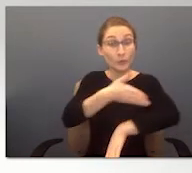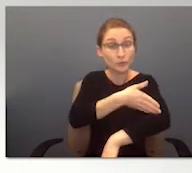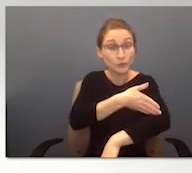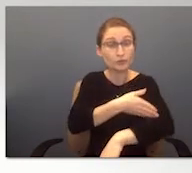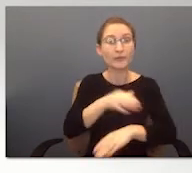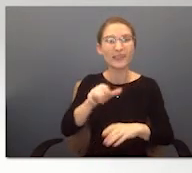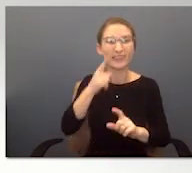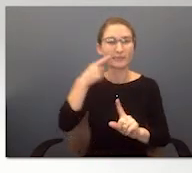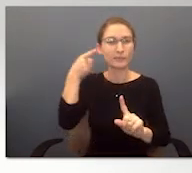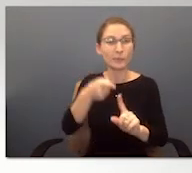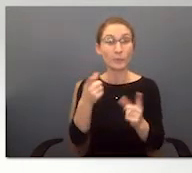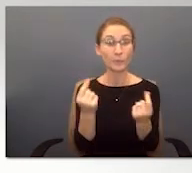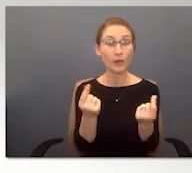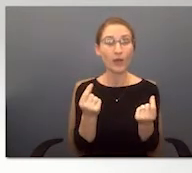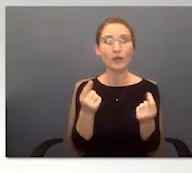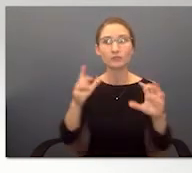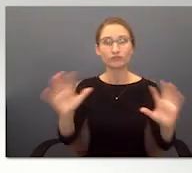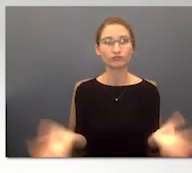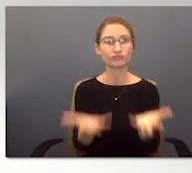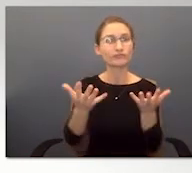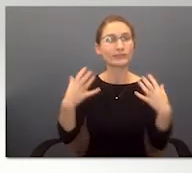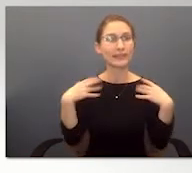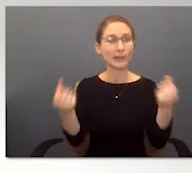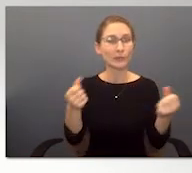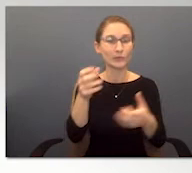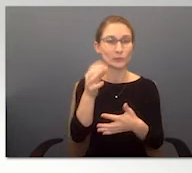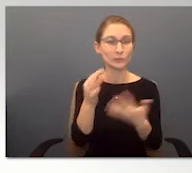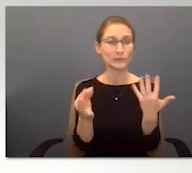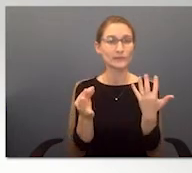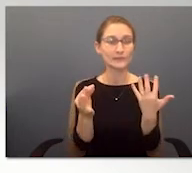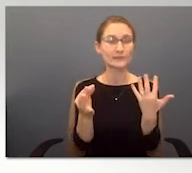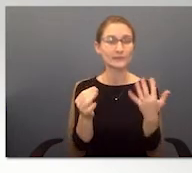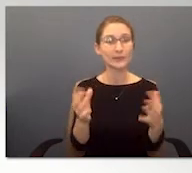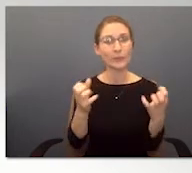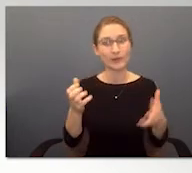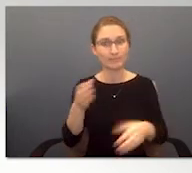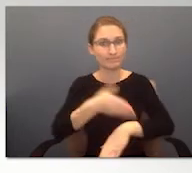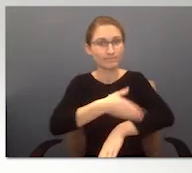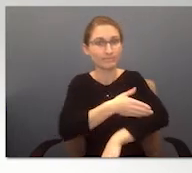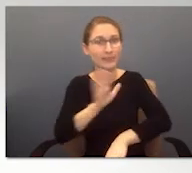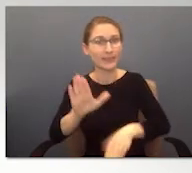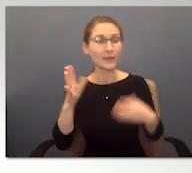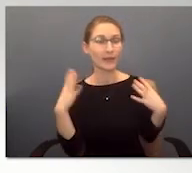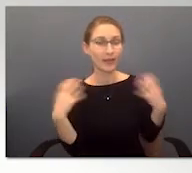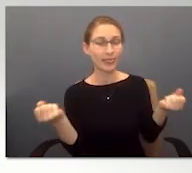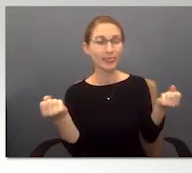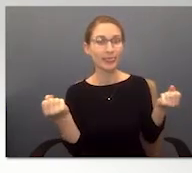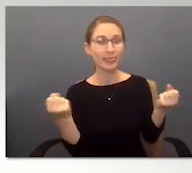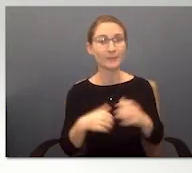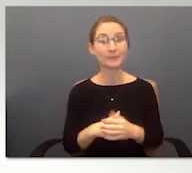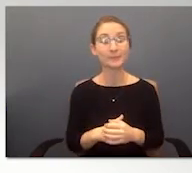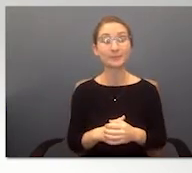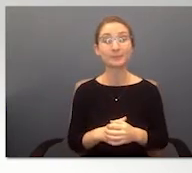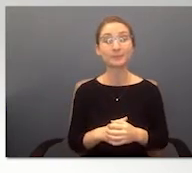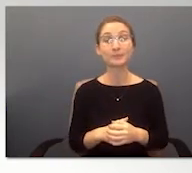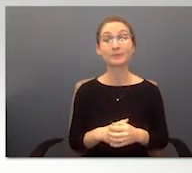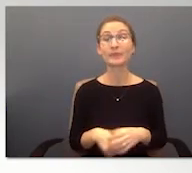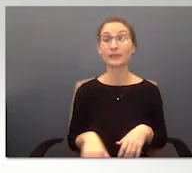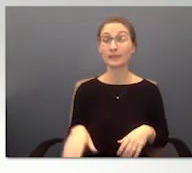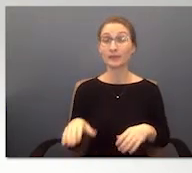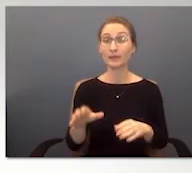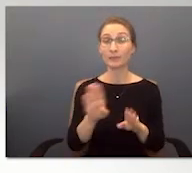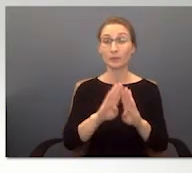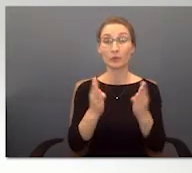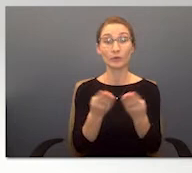the goal there is to help Floridians make healthy choices, to protect, promote, and improve their health. Here we have the Bureau of Child Care